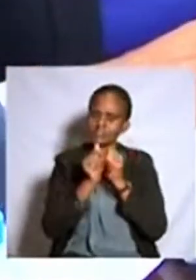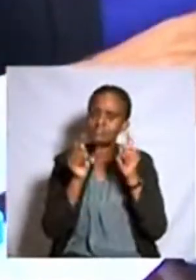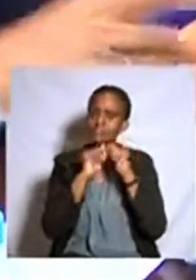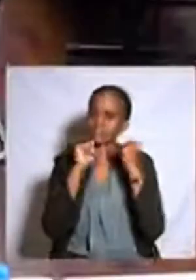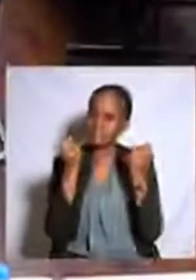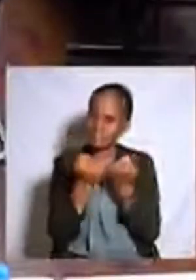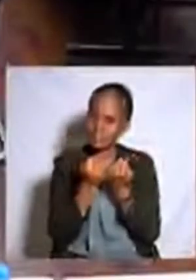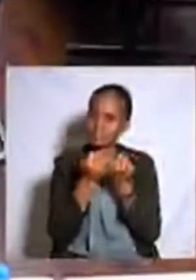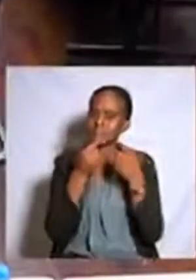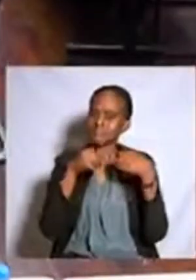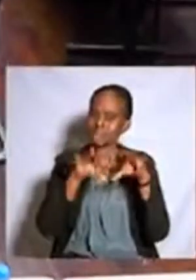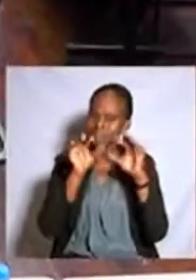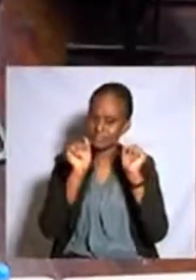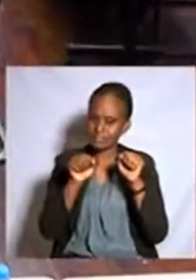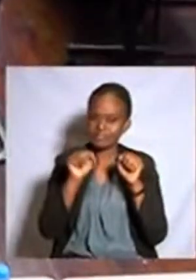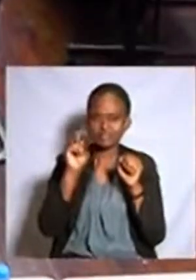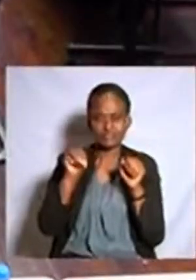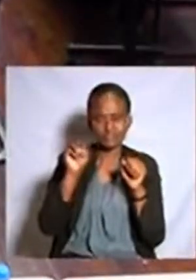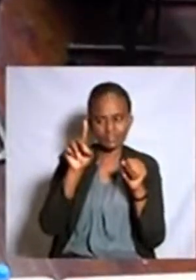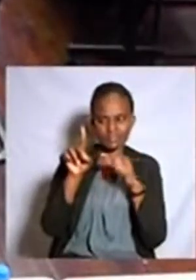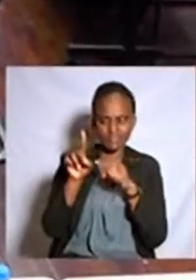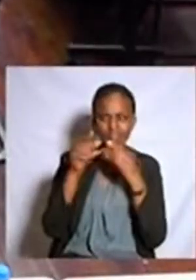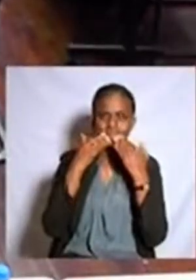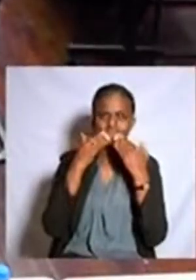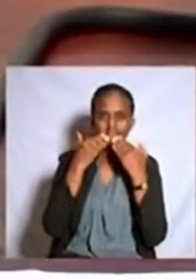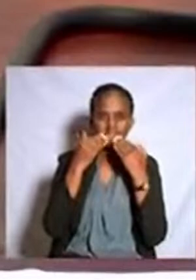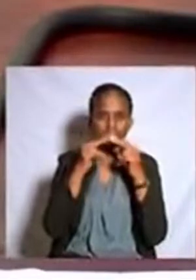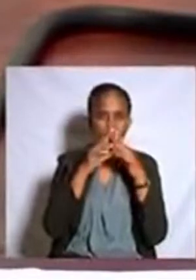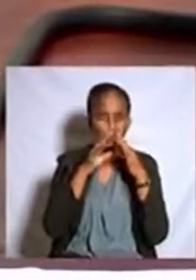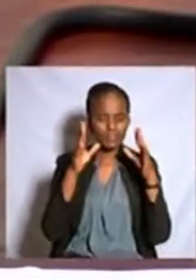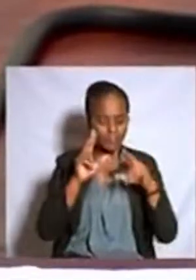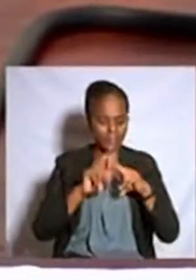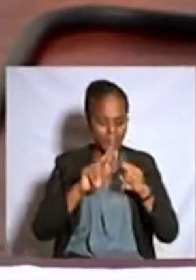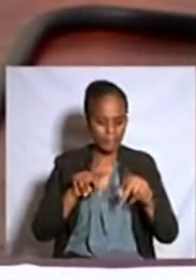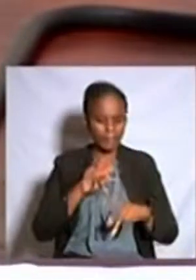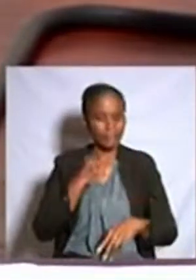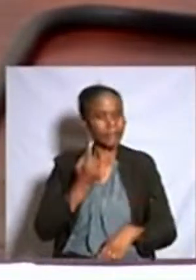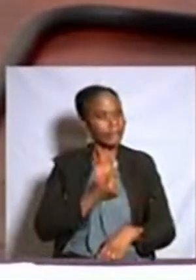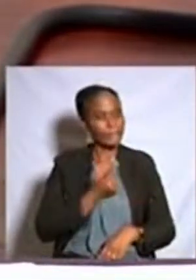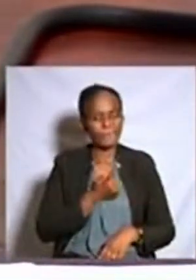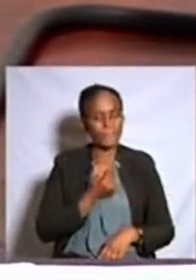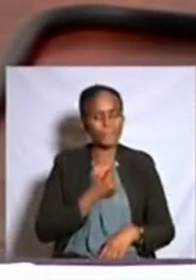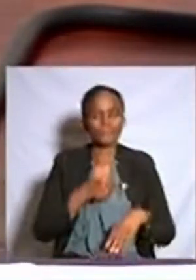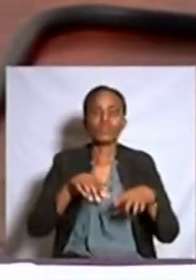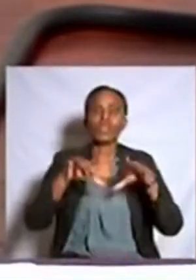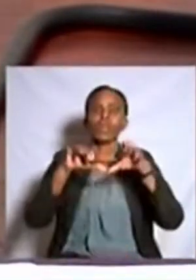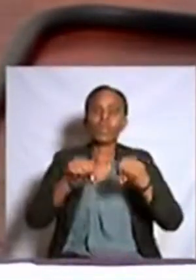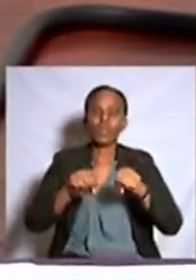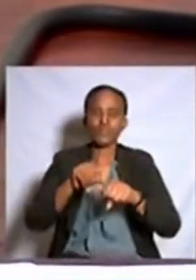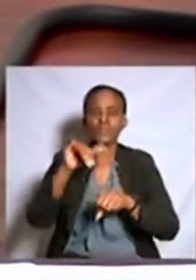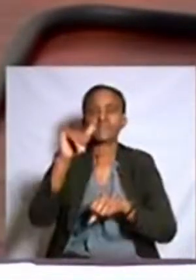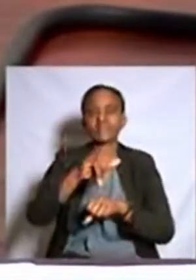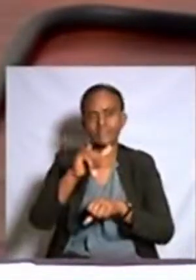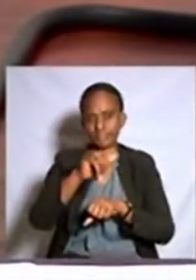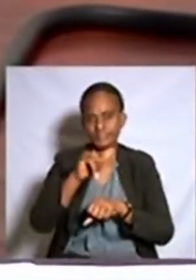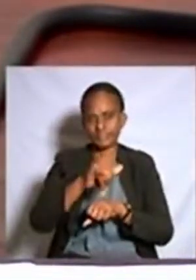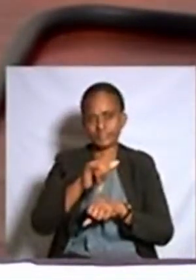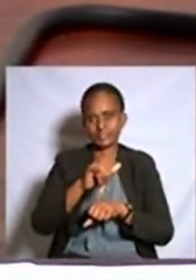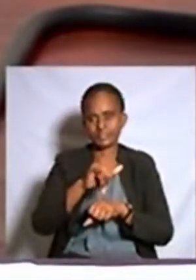Proceed, MD. Thank you so much, through the chair. Just to confirm, yes, that